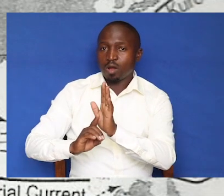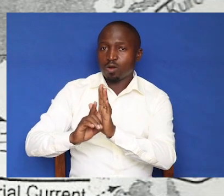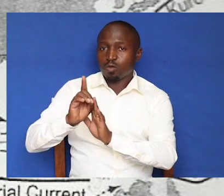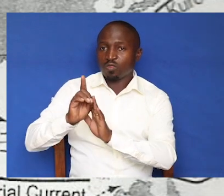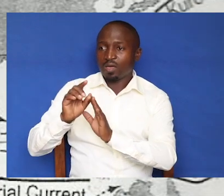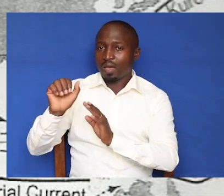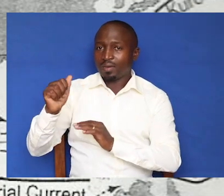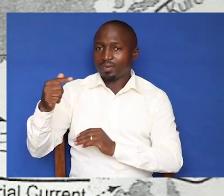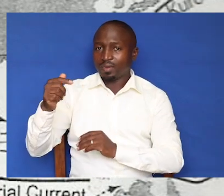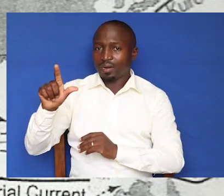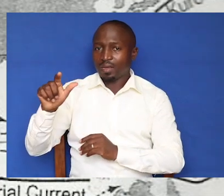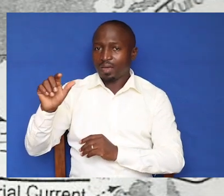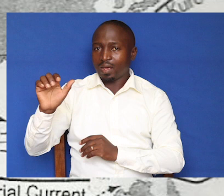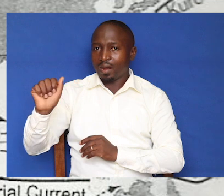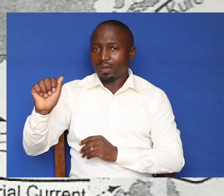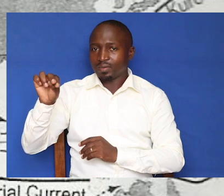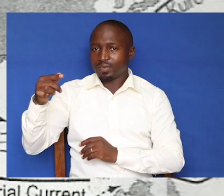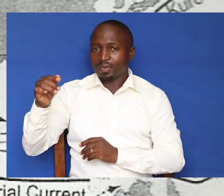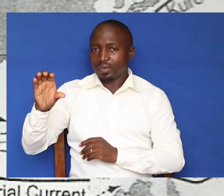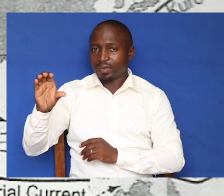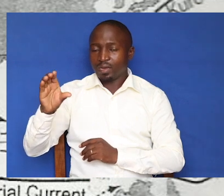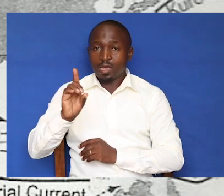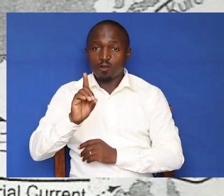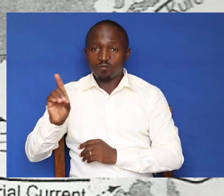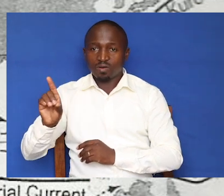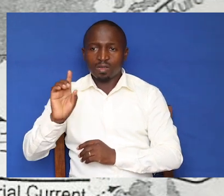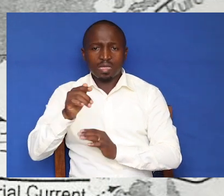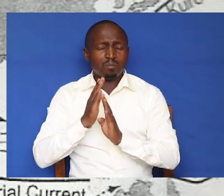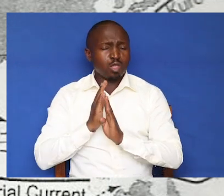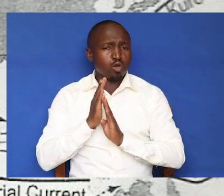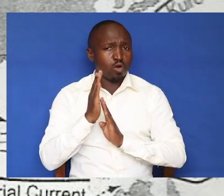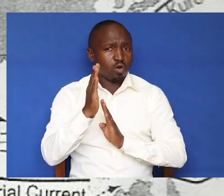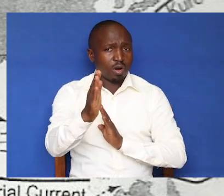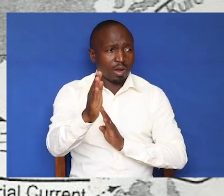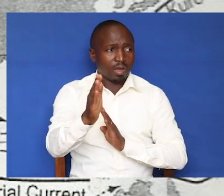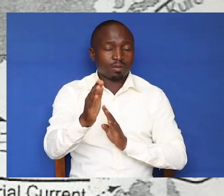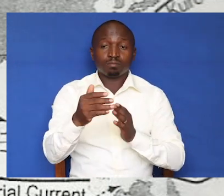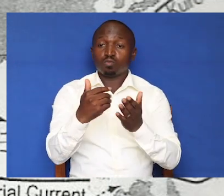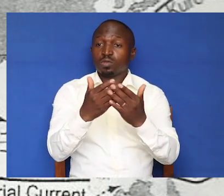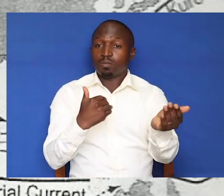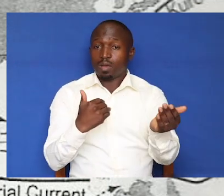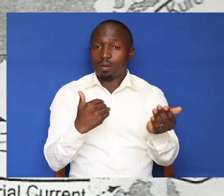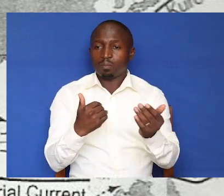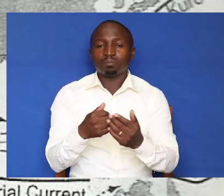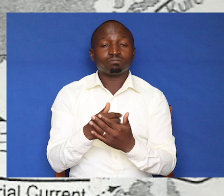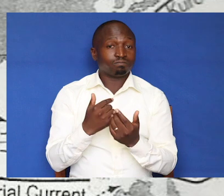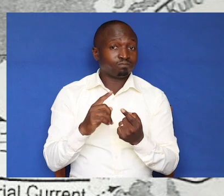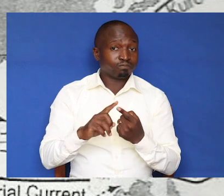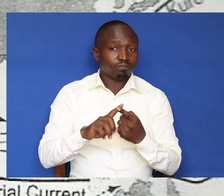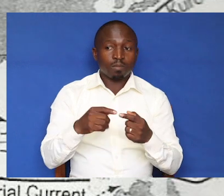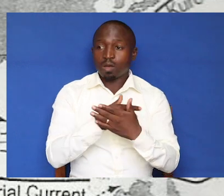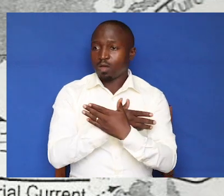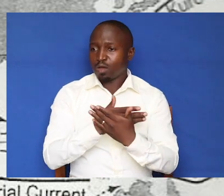For long, it is fairly straight, as on the way